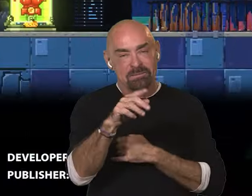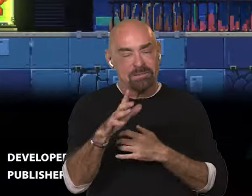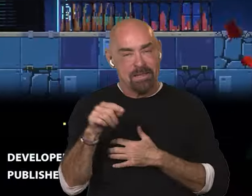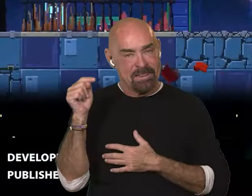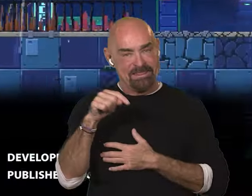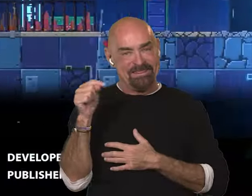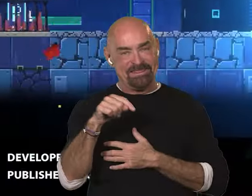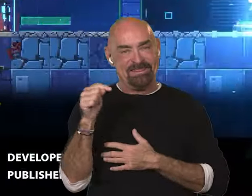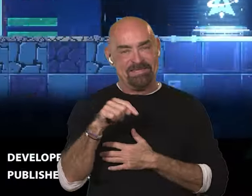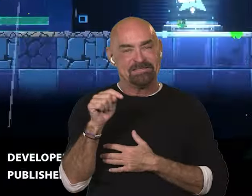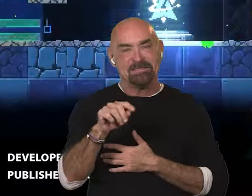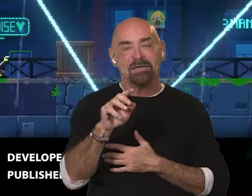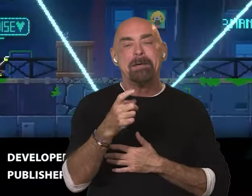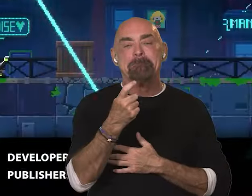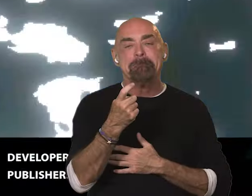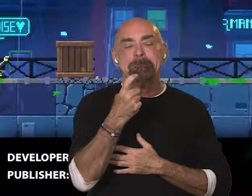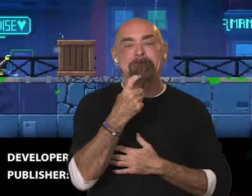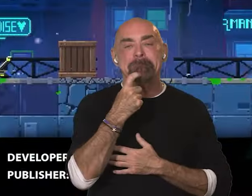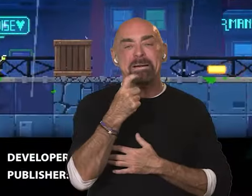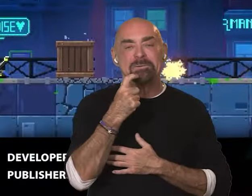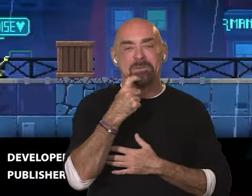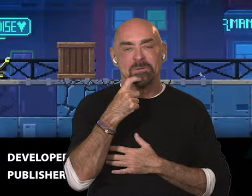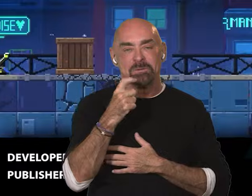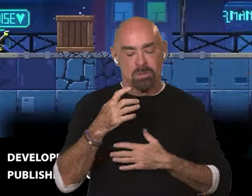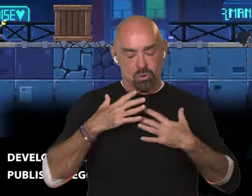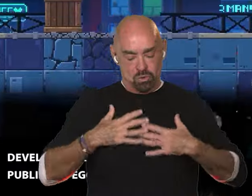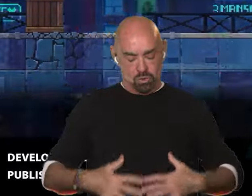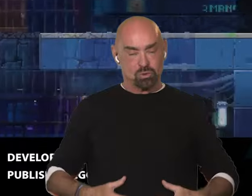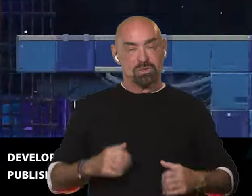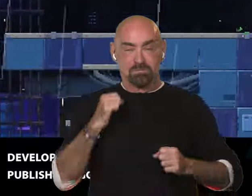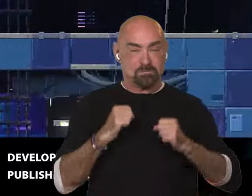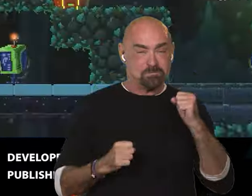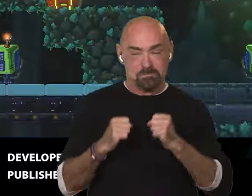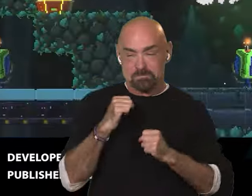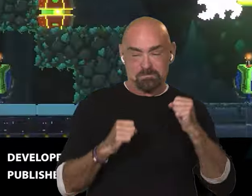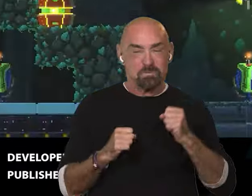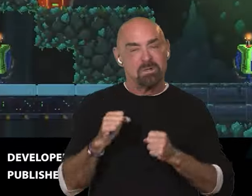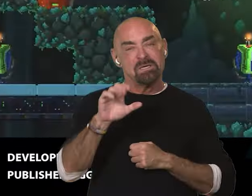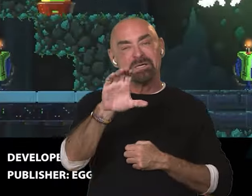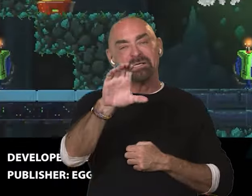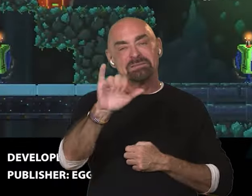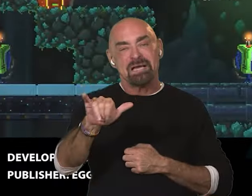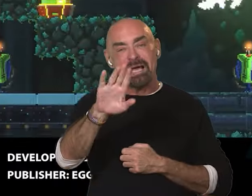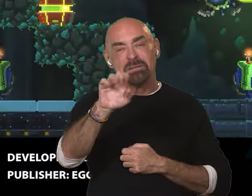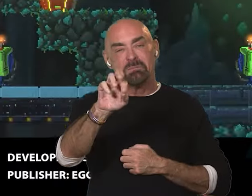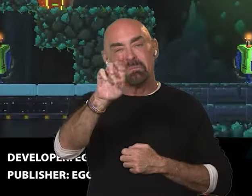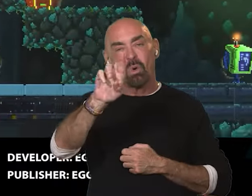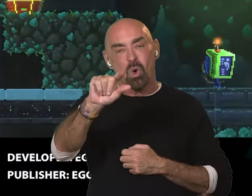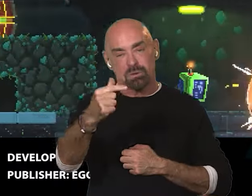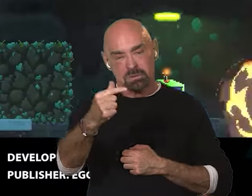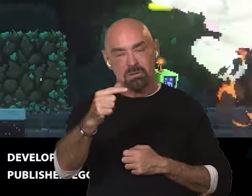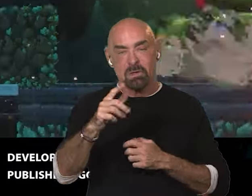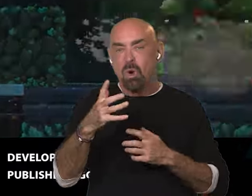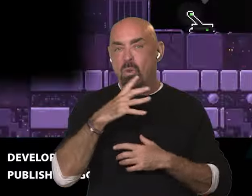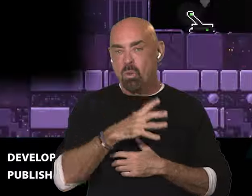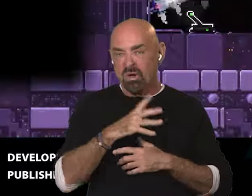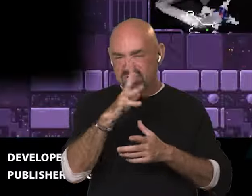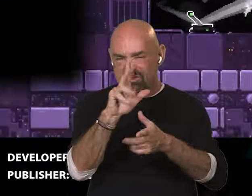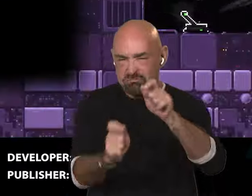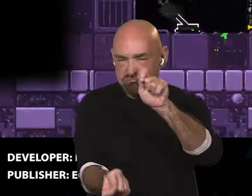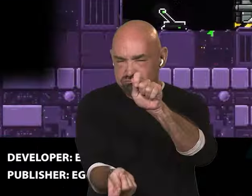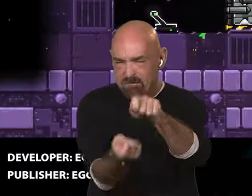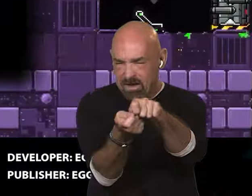And last but not least, this is Metal Suits, a run-and-gun space shooter starring a cyborg veteran